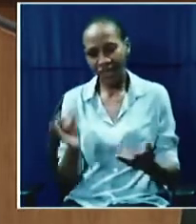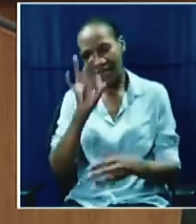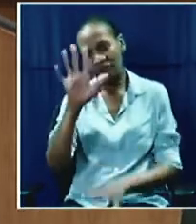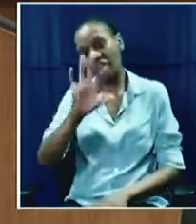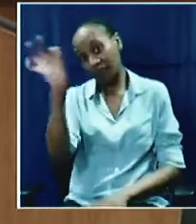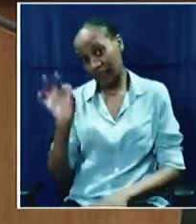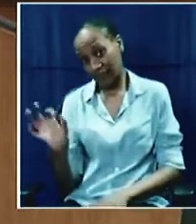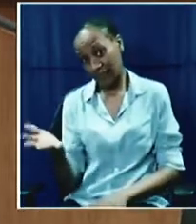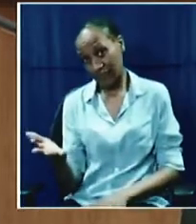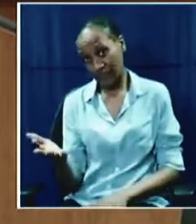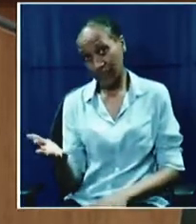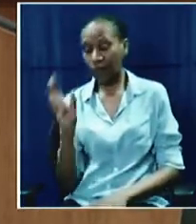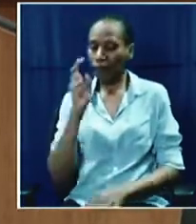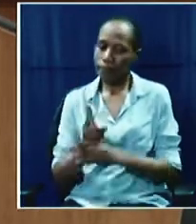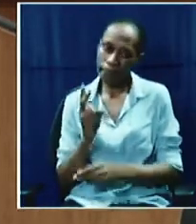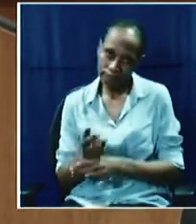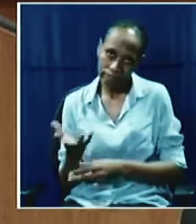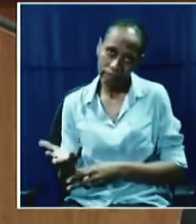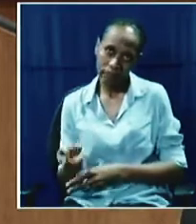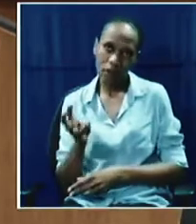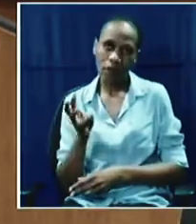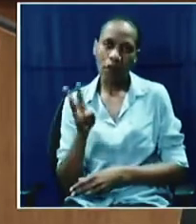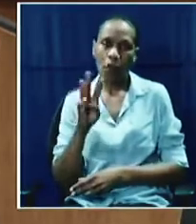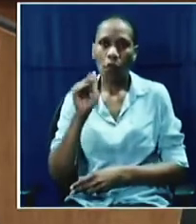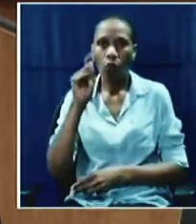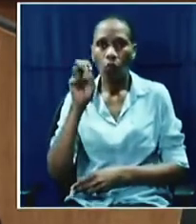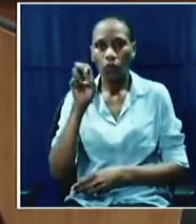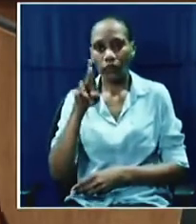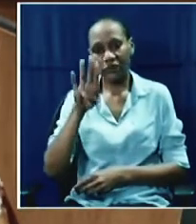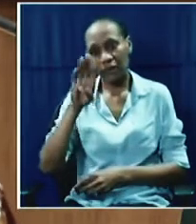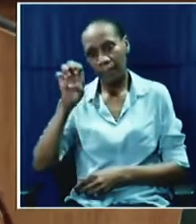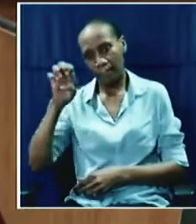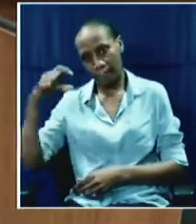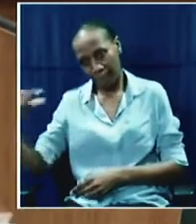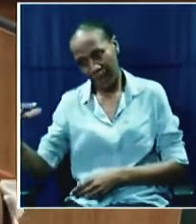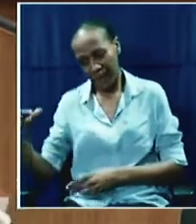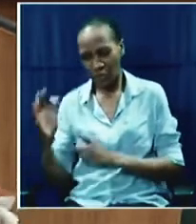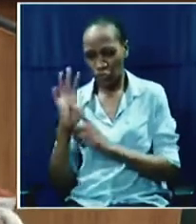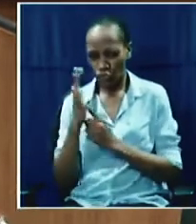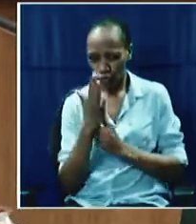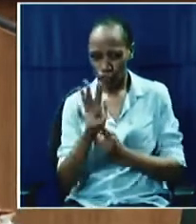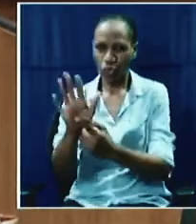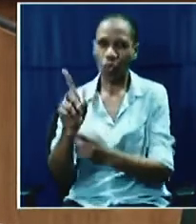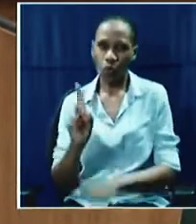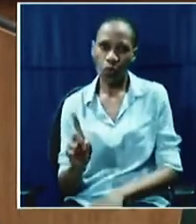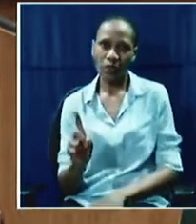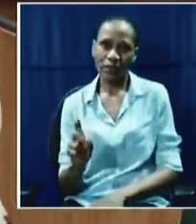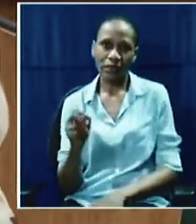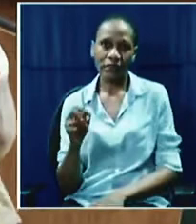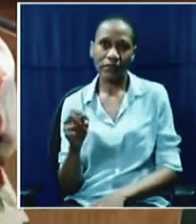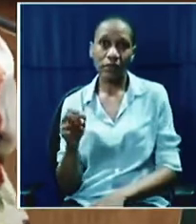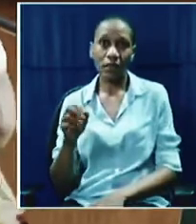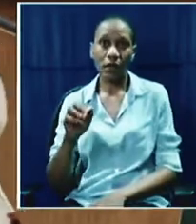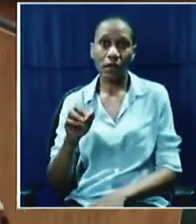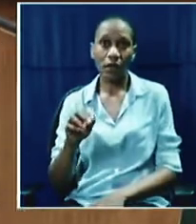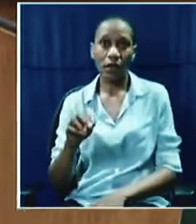35%. And again, Waterberg shows the African paradox of a rich Africa,